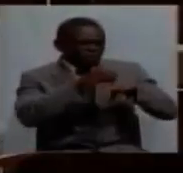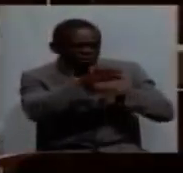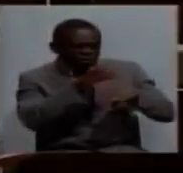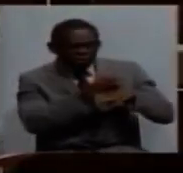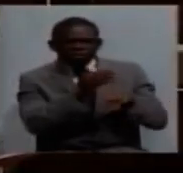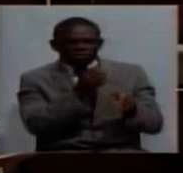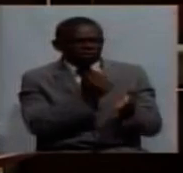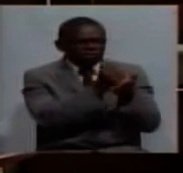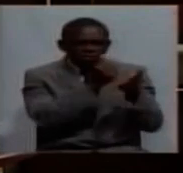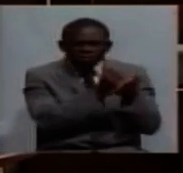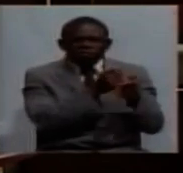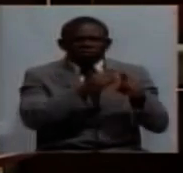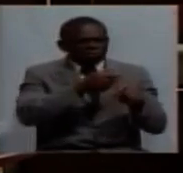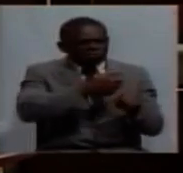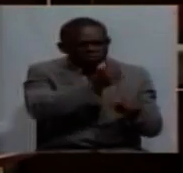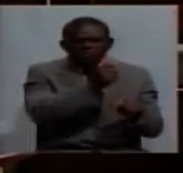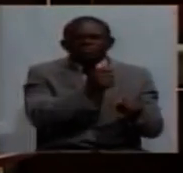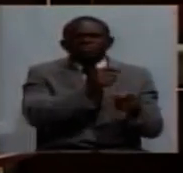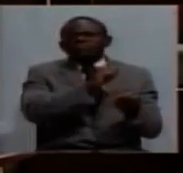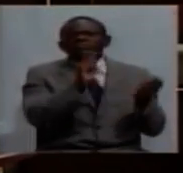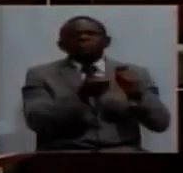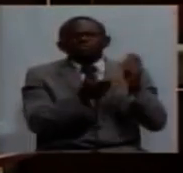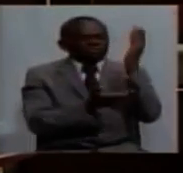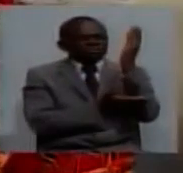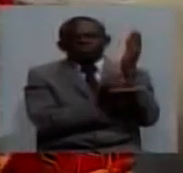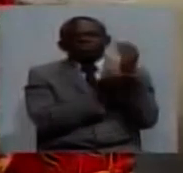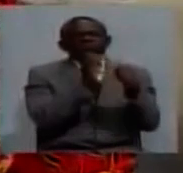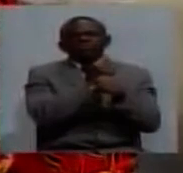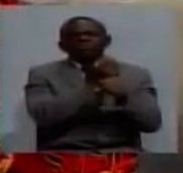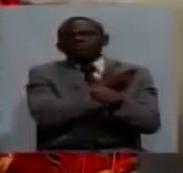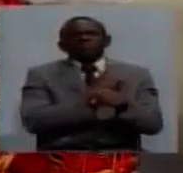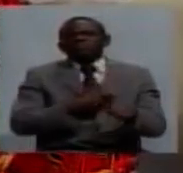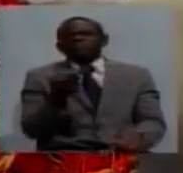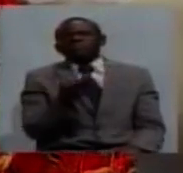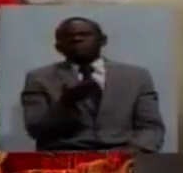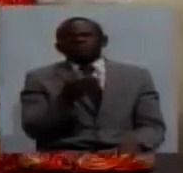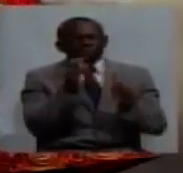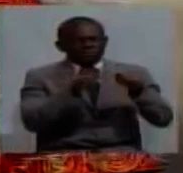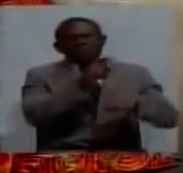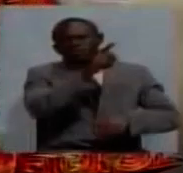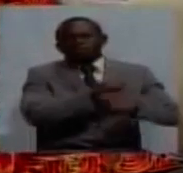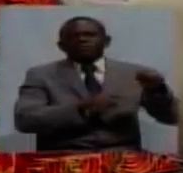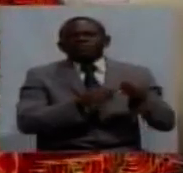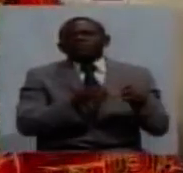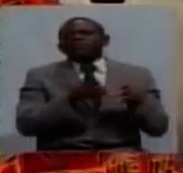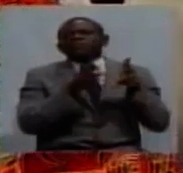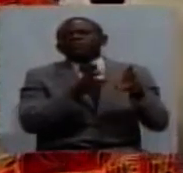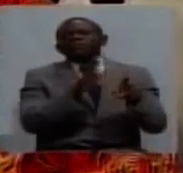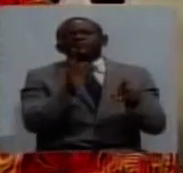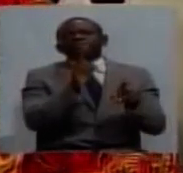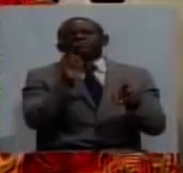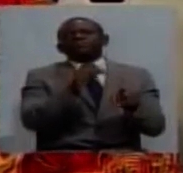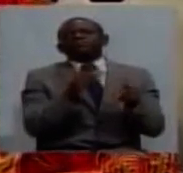from implementing programs because now you have a number of, and that's why I think therefore the recruitment process that we do,